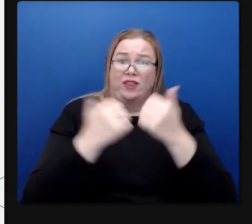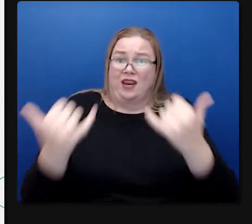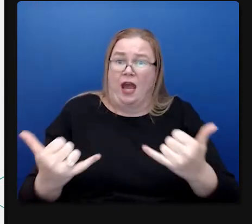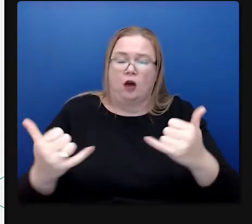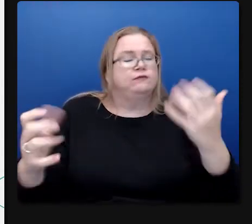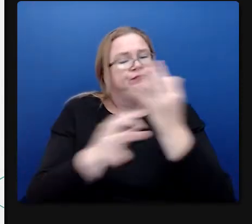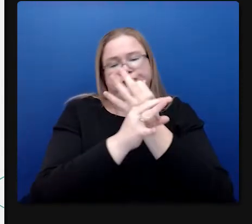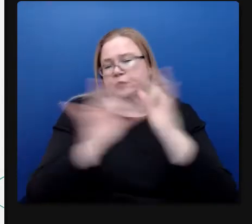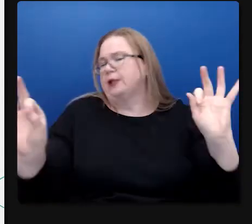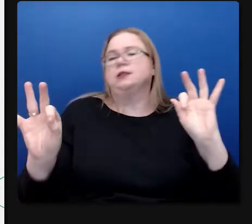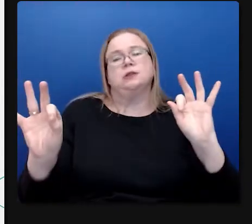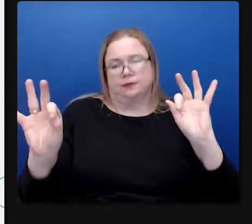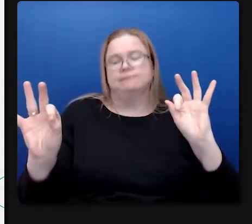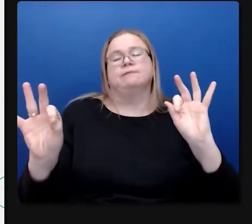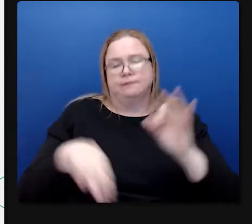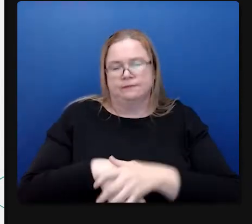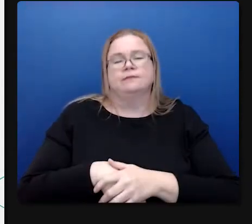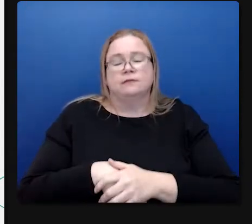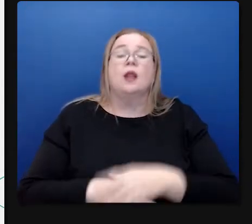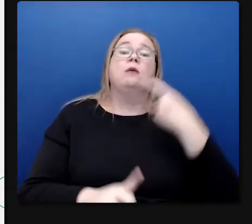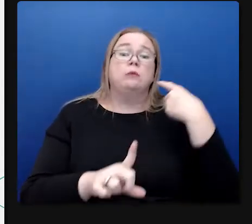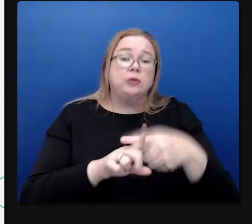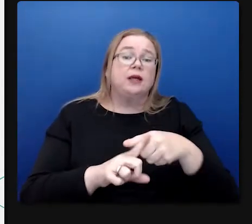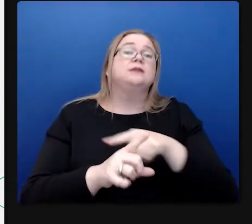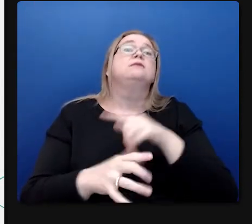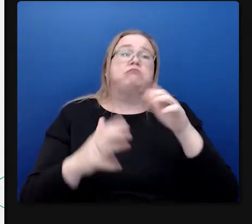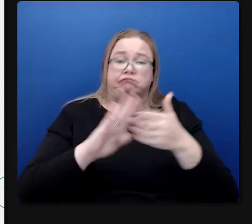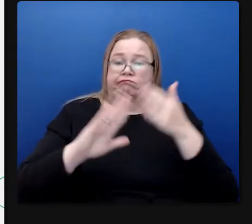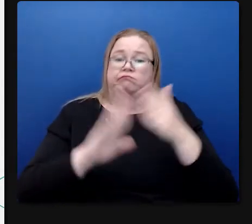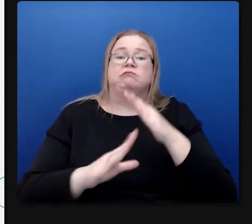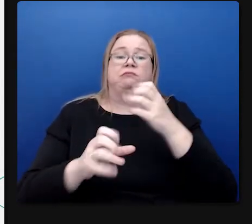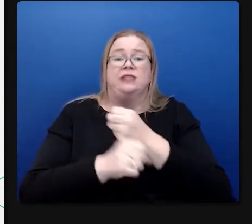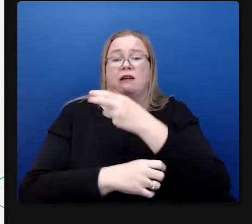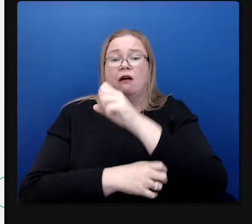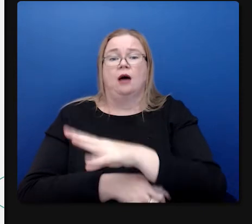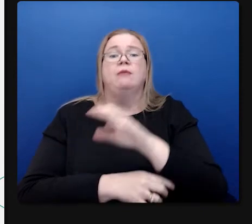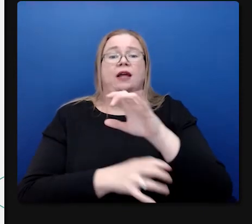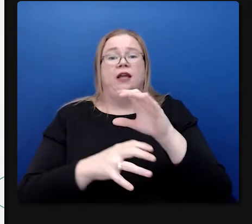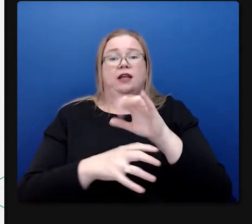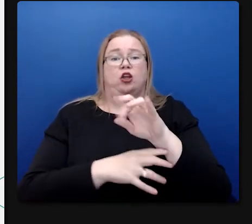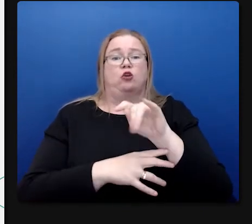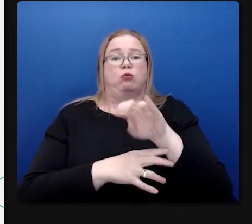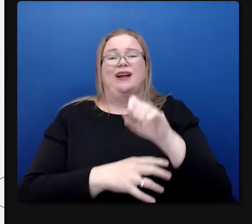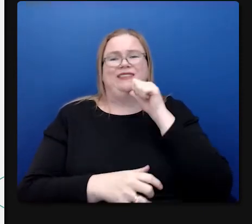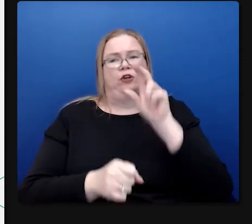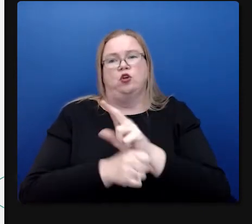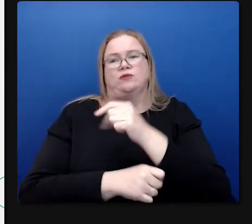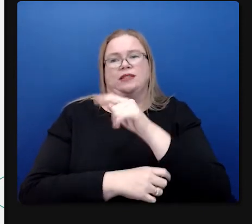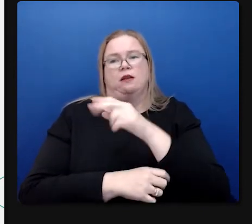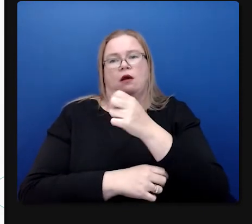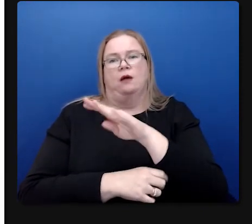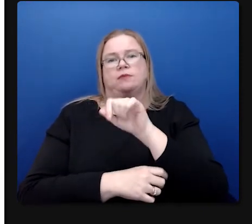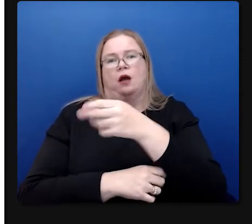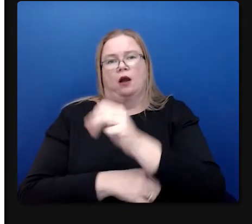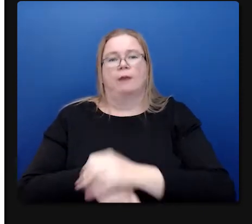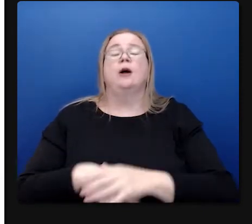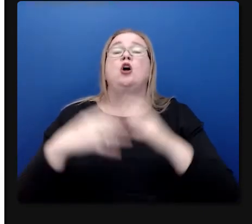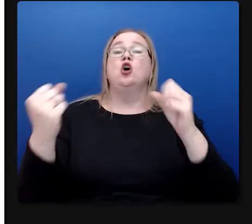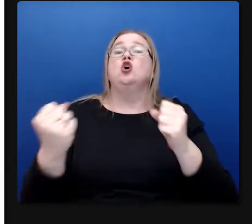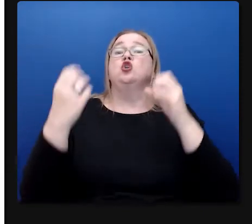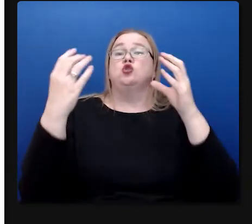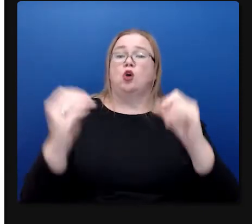would be completely free to run. And it also works in GitHub Enterprise if you're not running on github.com.